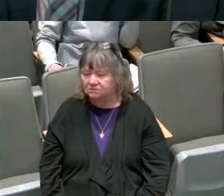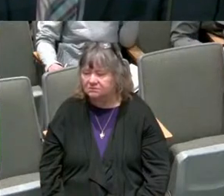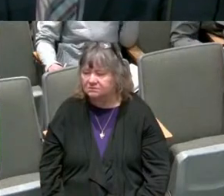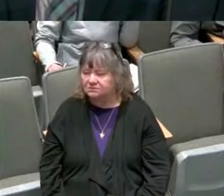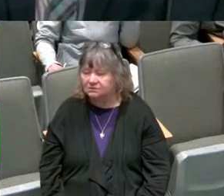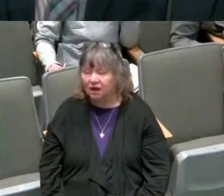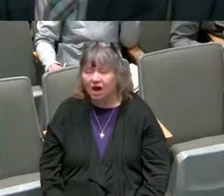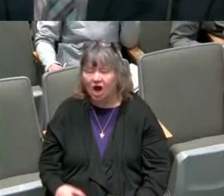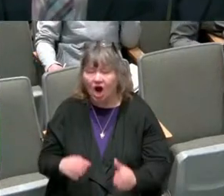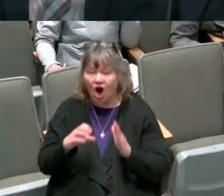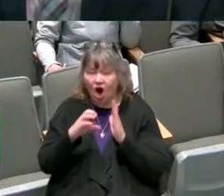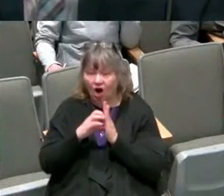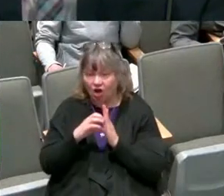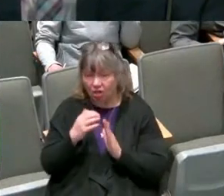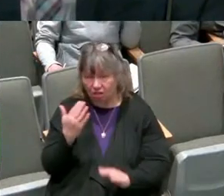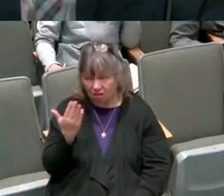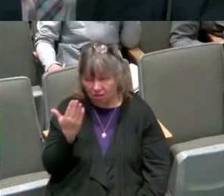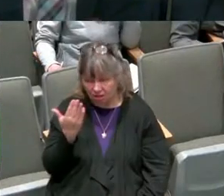article